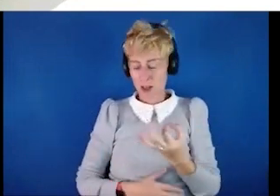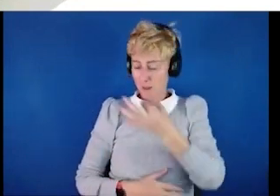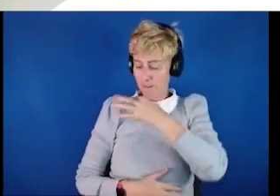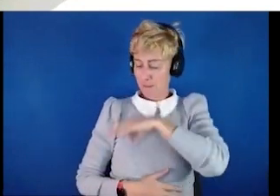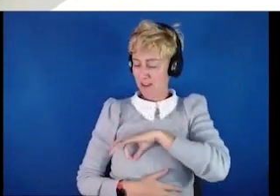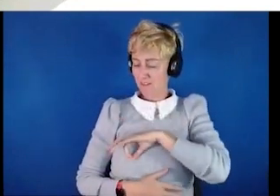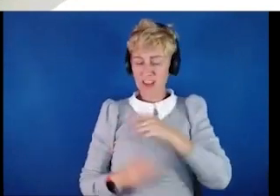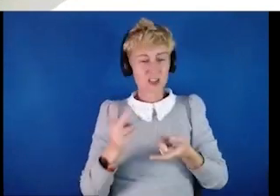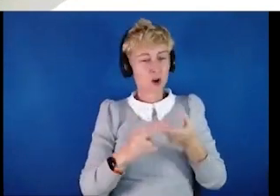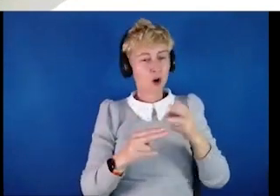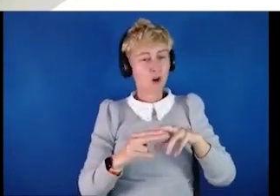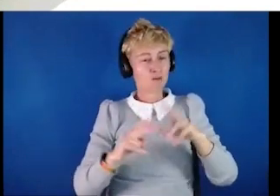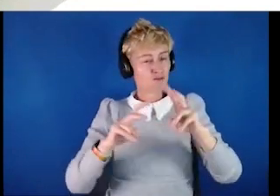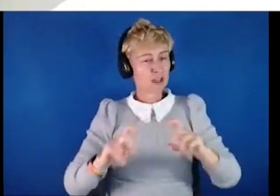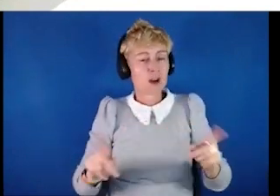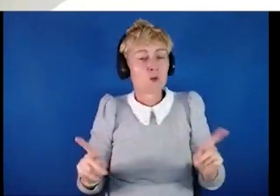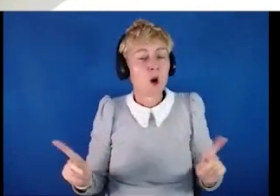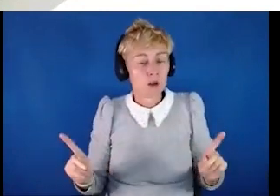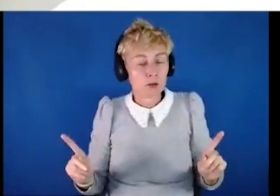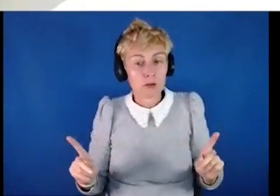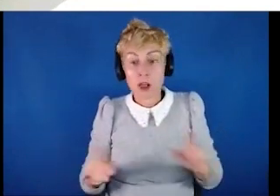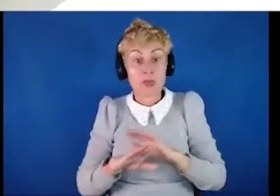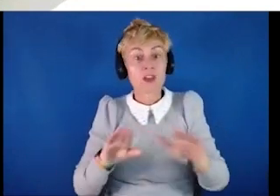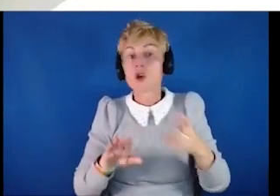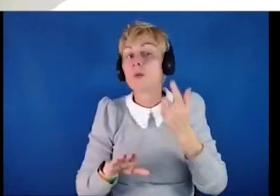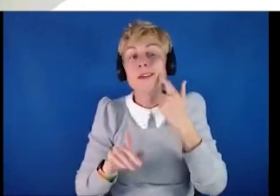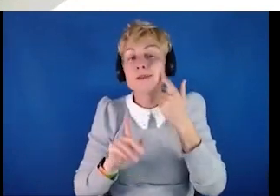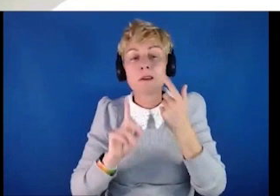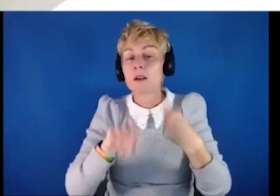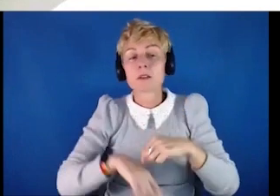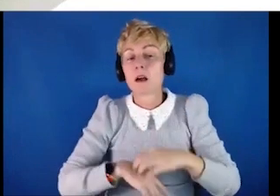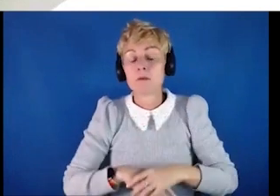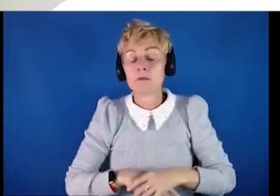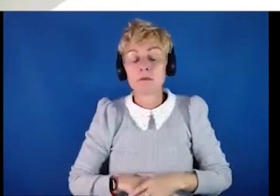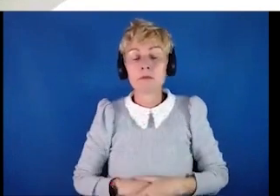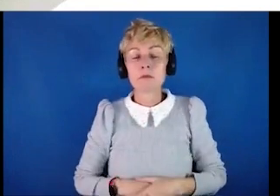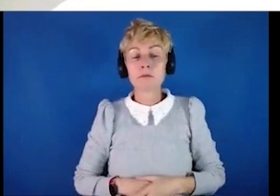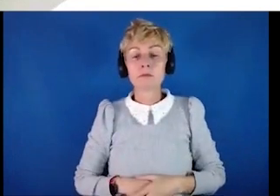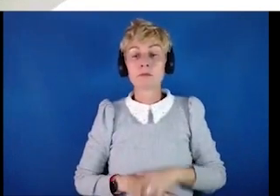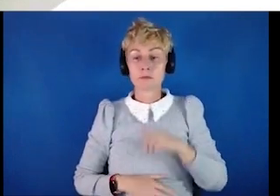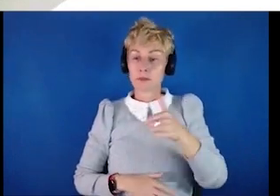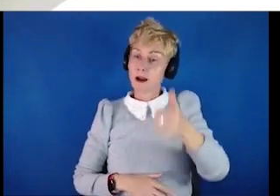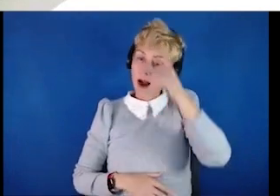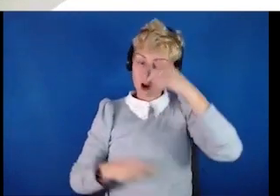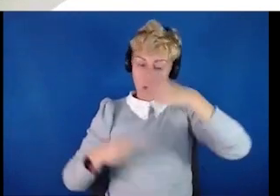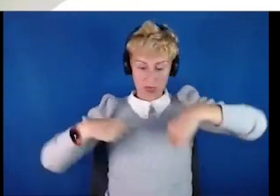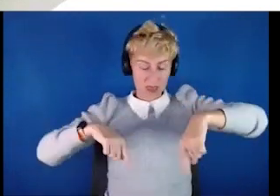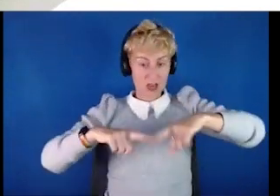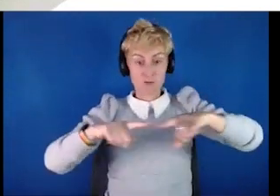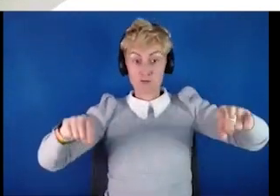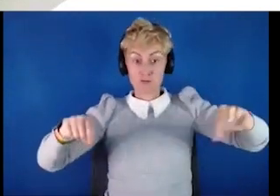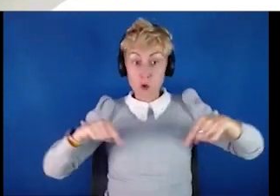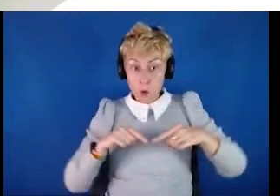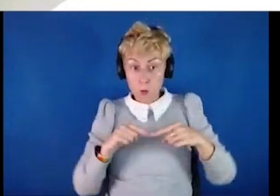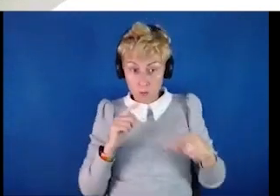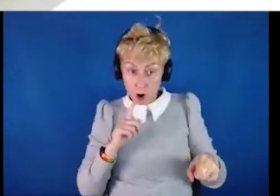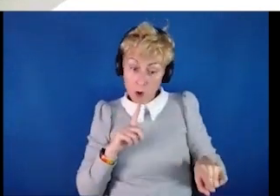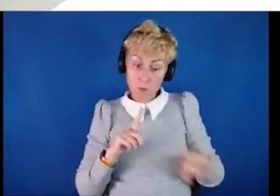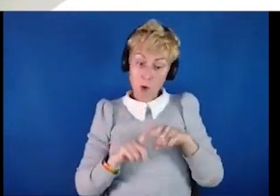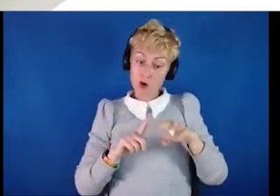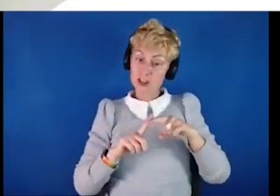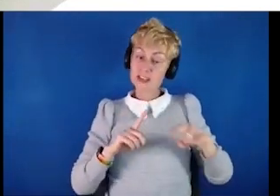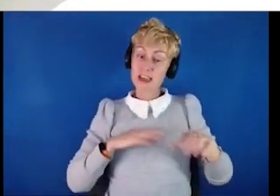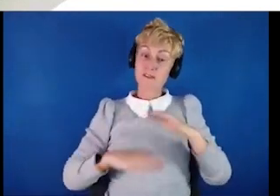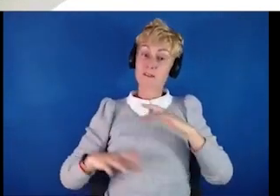easy answers to this question. And while the vibe in this room when we did the Mentimeter was